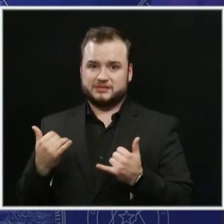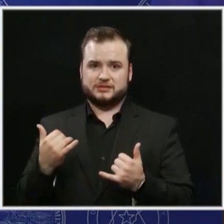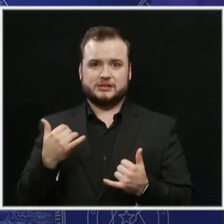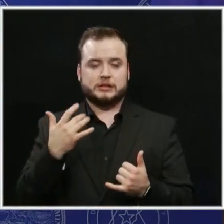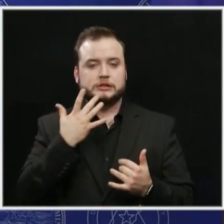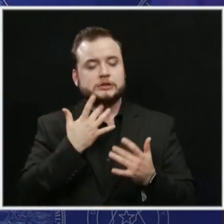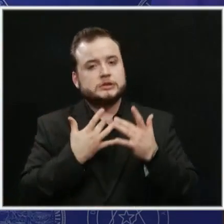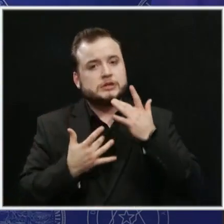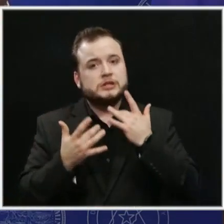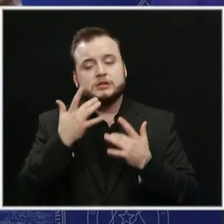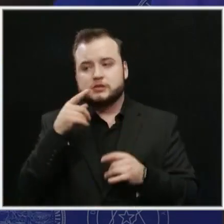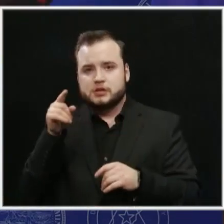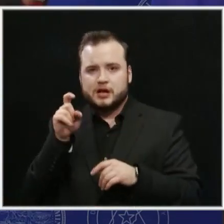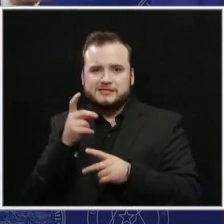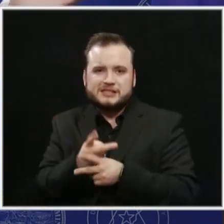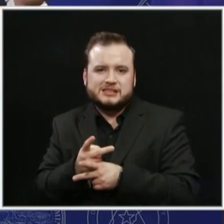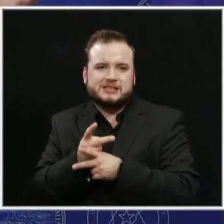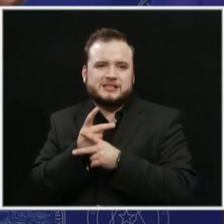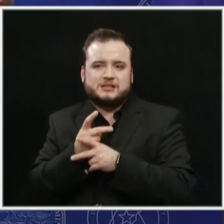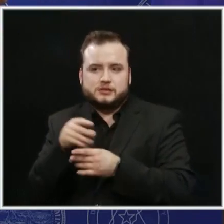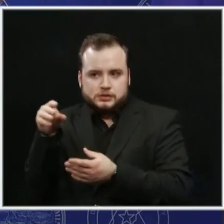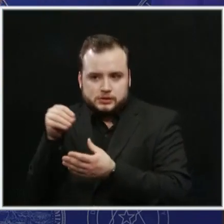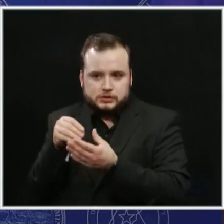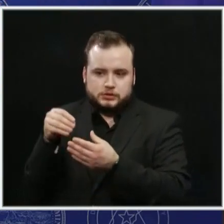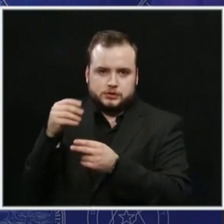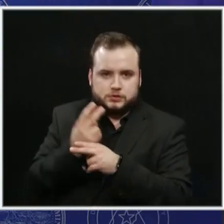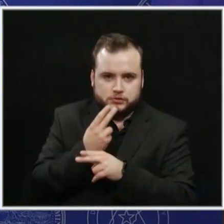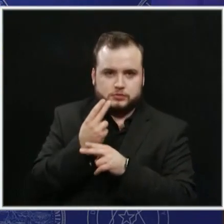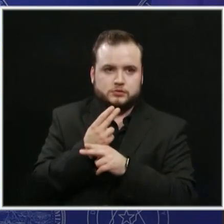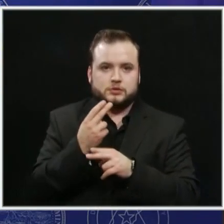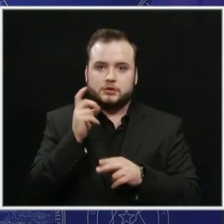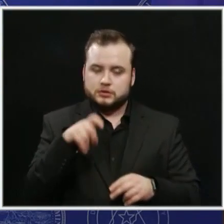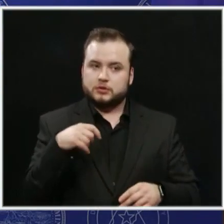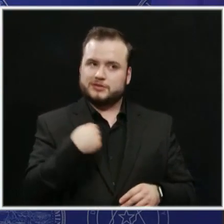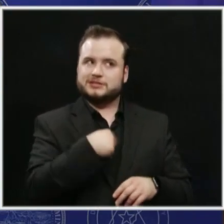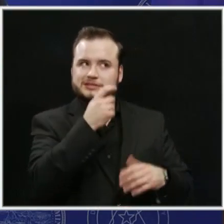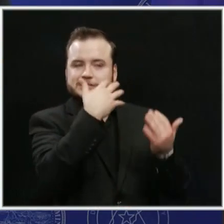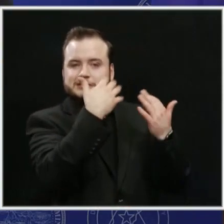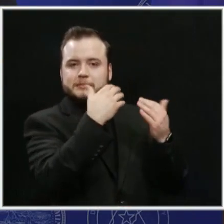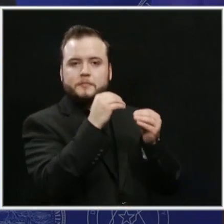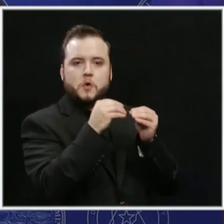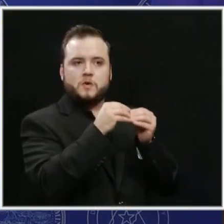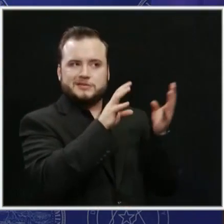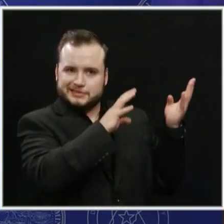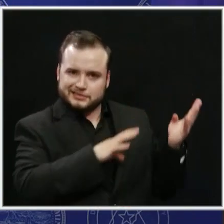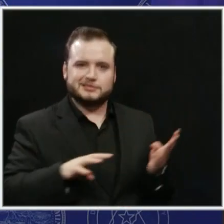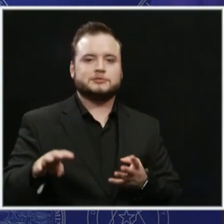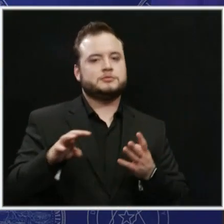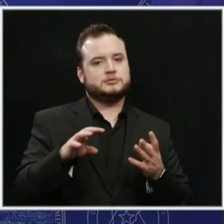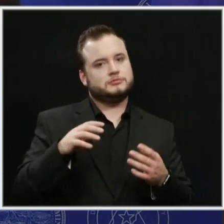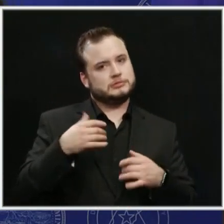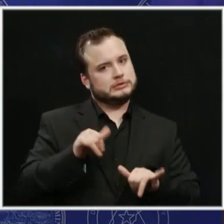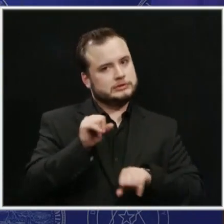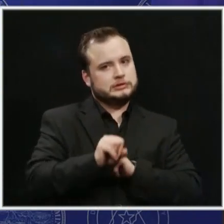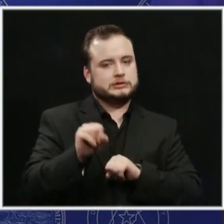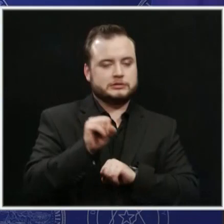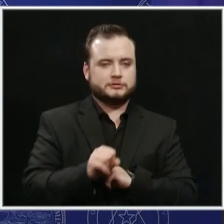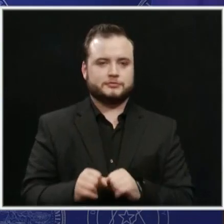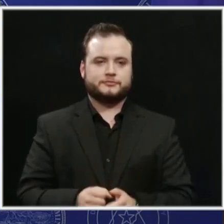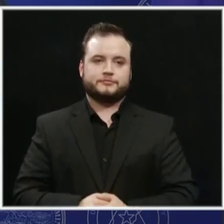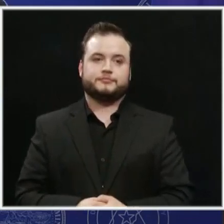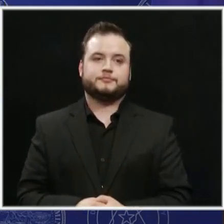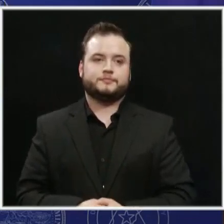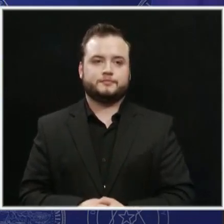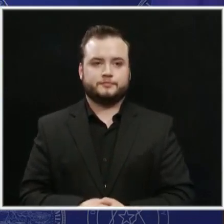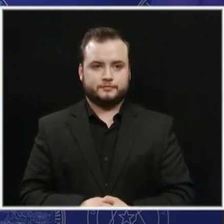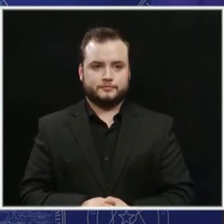get an endless supply, right? We're working on that, right? And then, and everyone the doors are closed